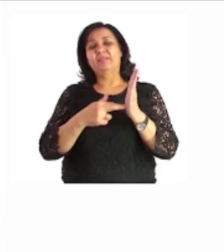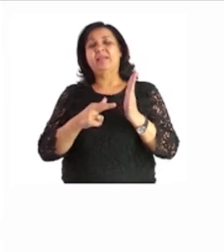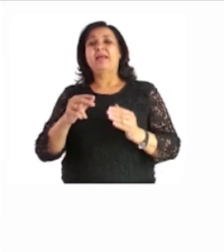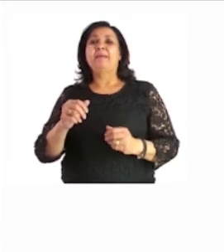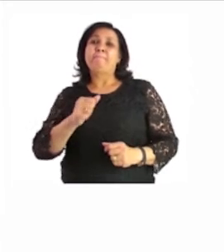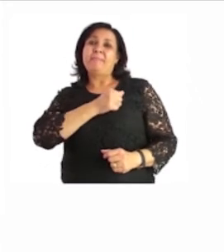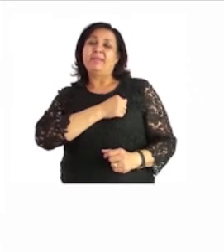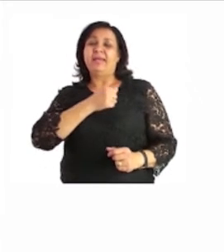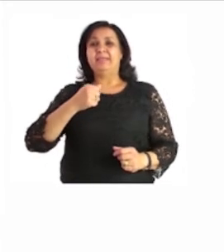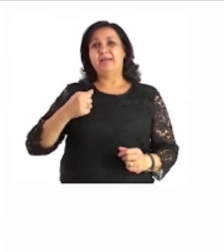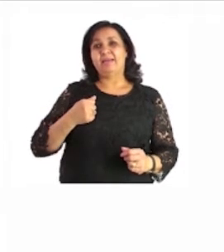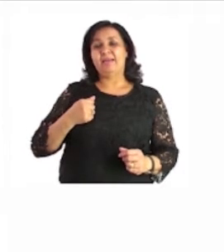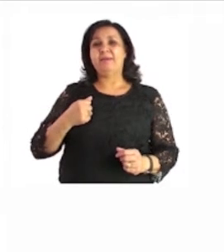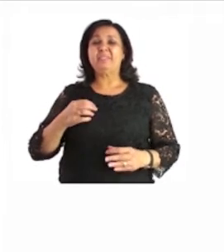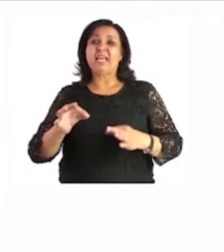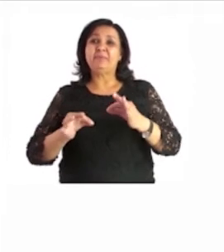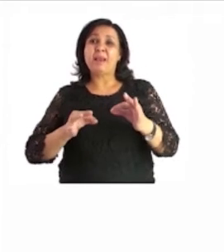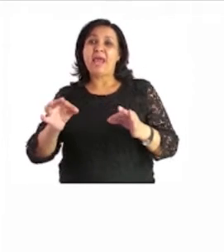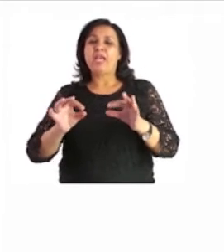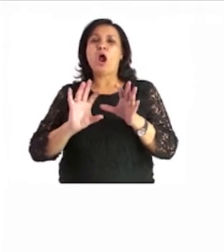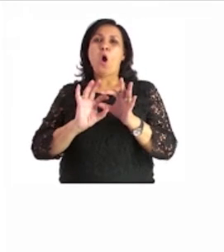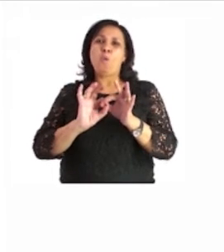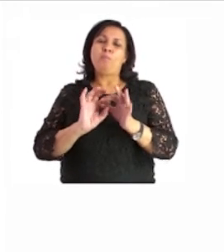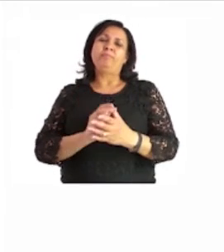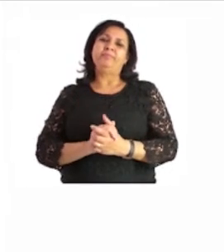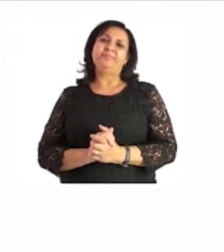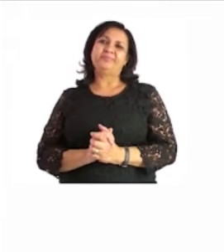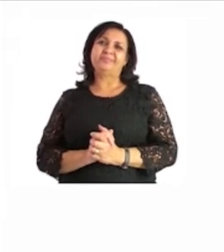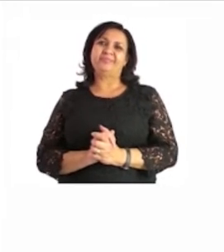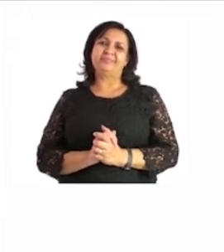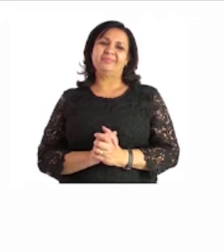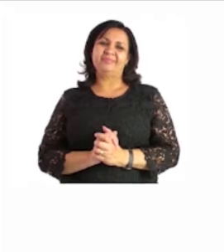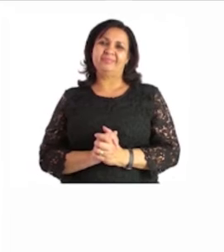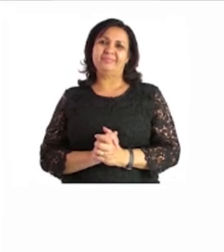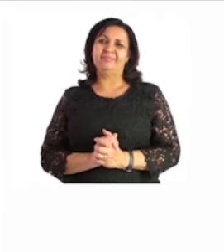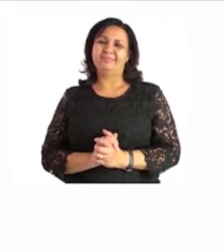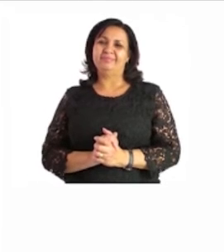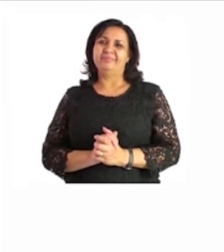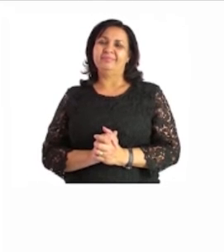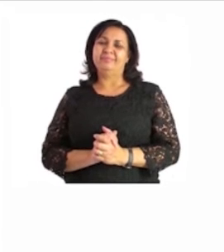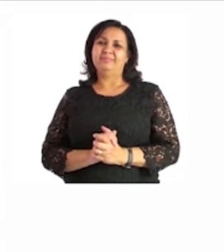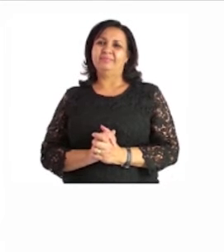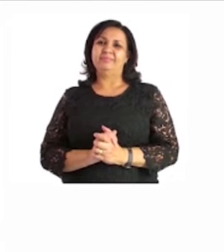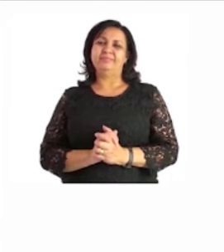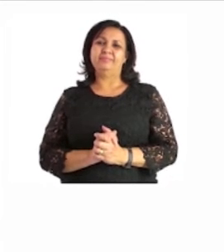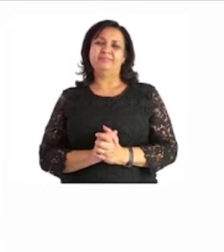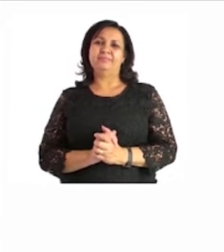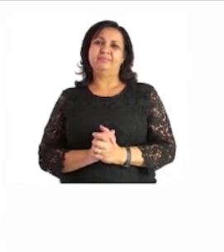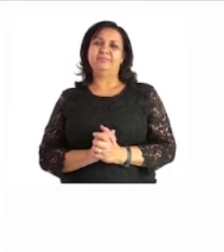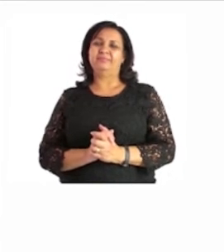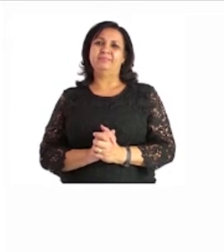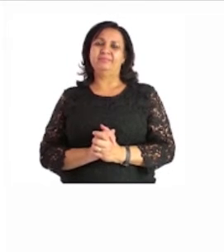daddy to explain at home what it means, so that you can just sit down, listen to mommy and daddy, and color